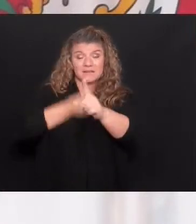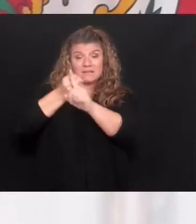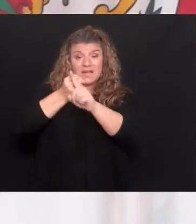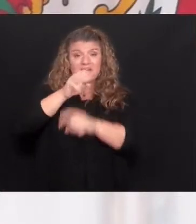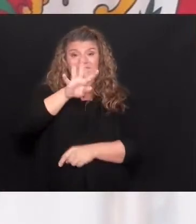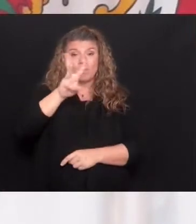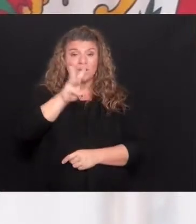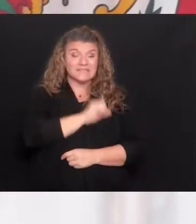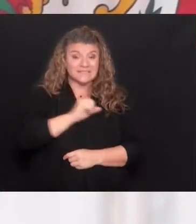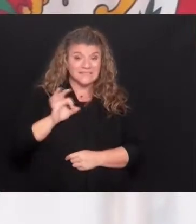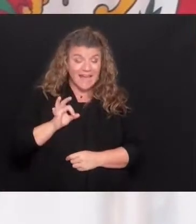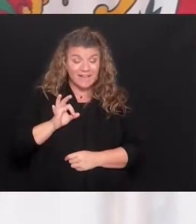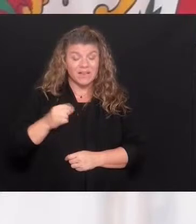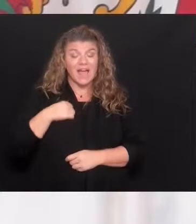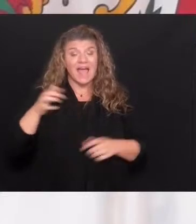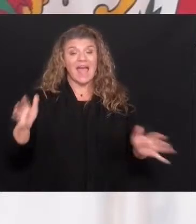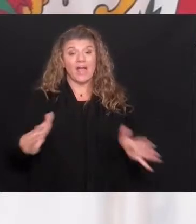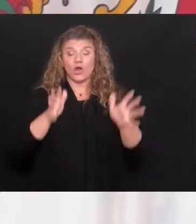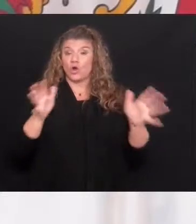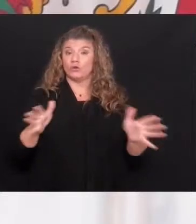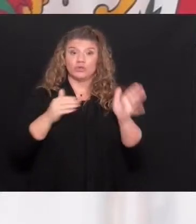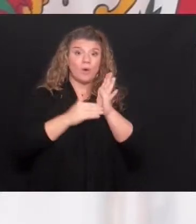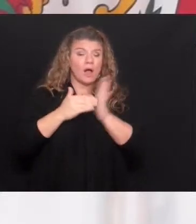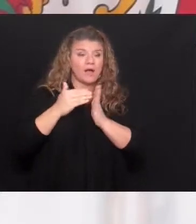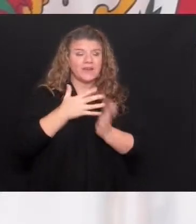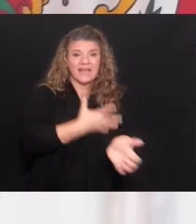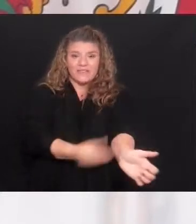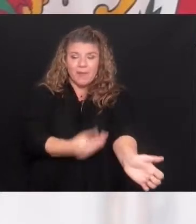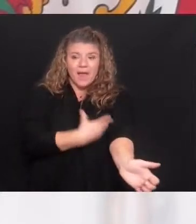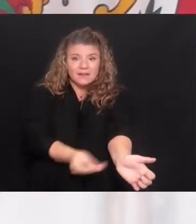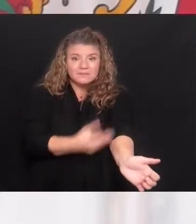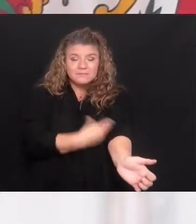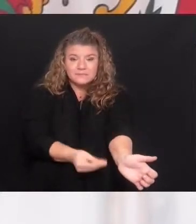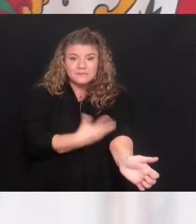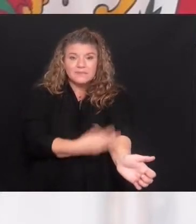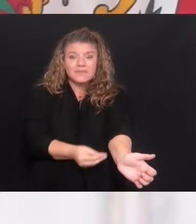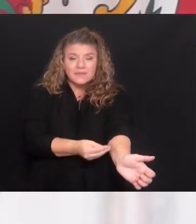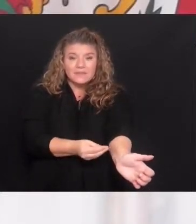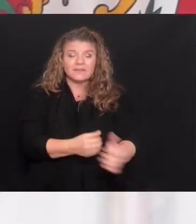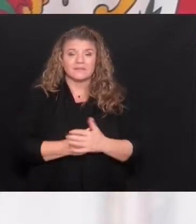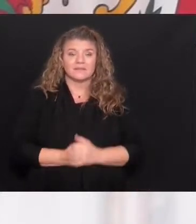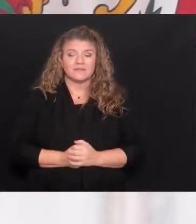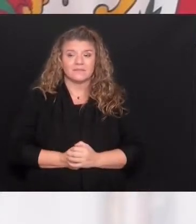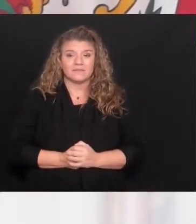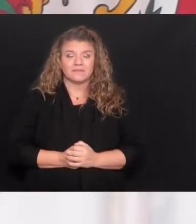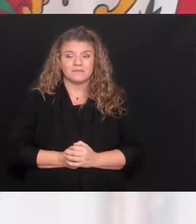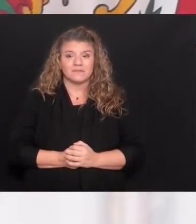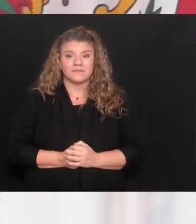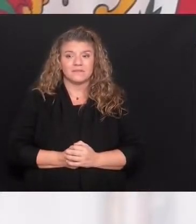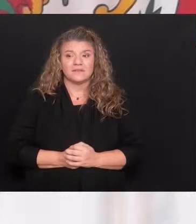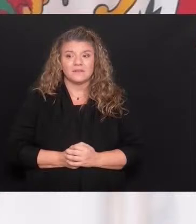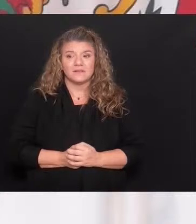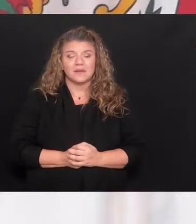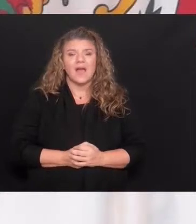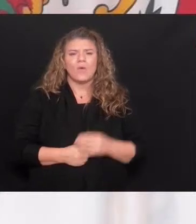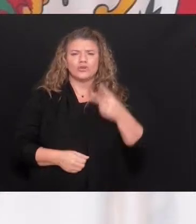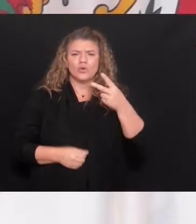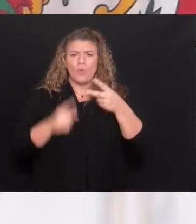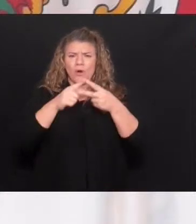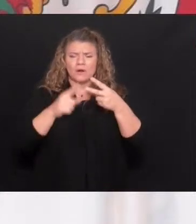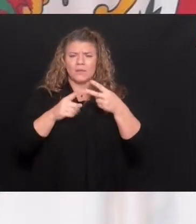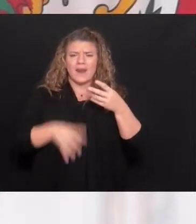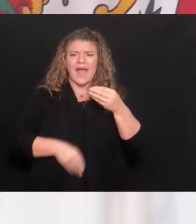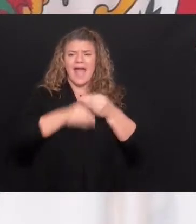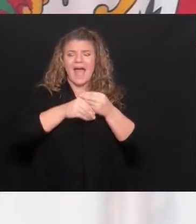staff cases. I encourage you all the time about giving blood. And 2 other things real quick.